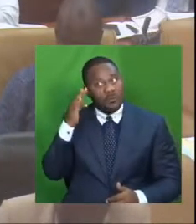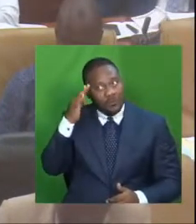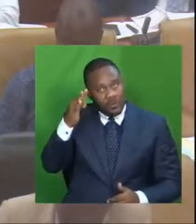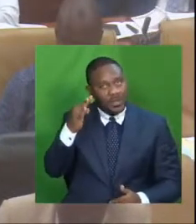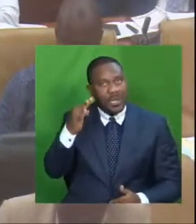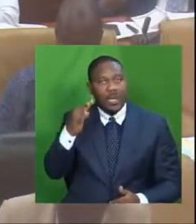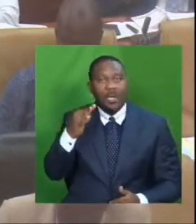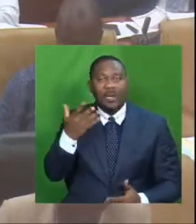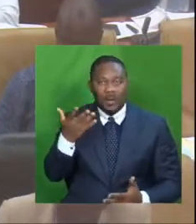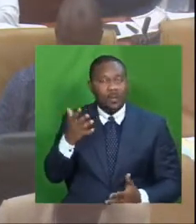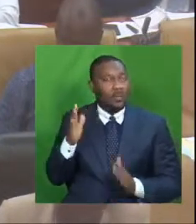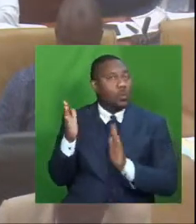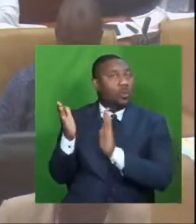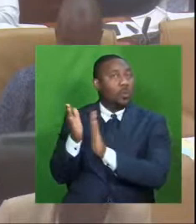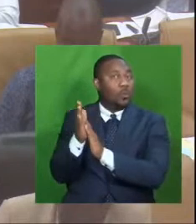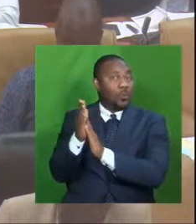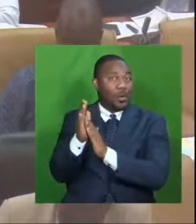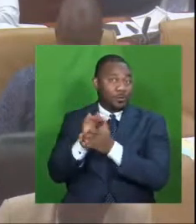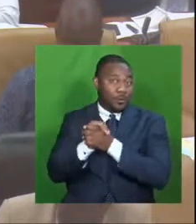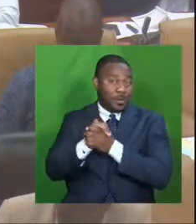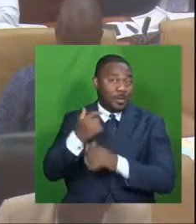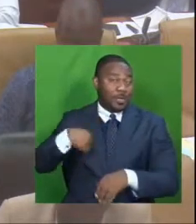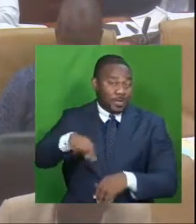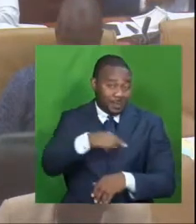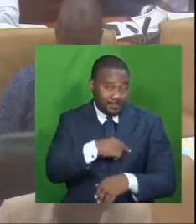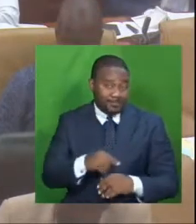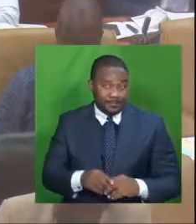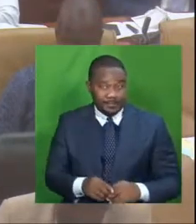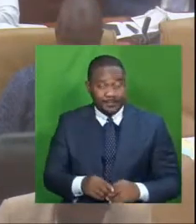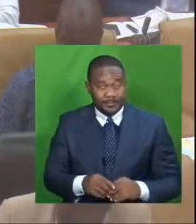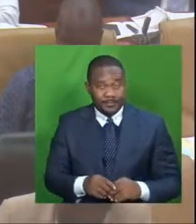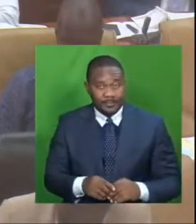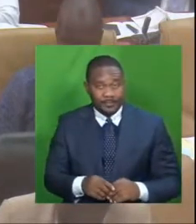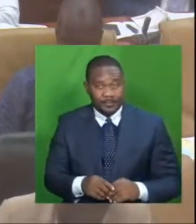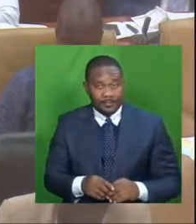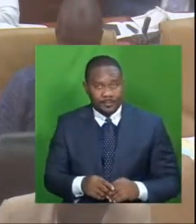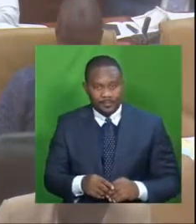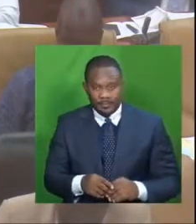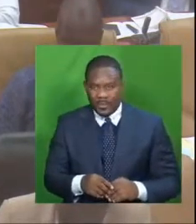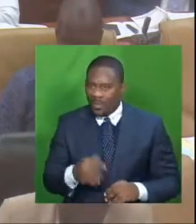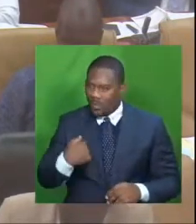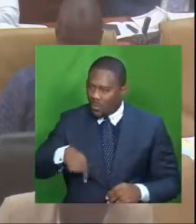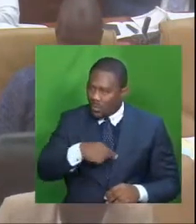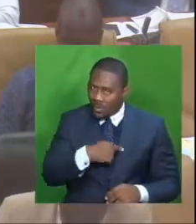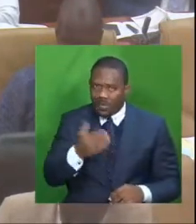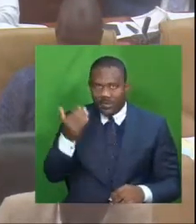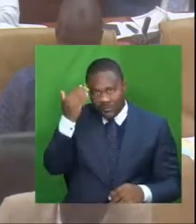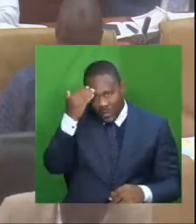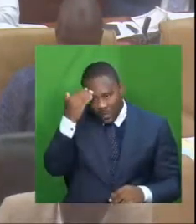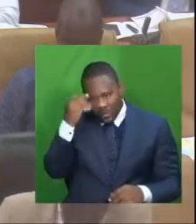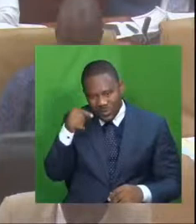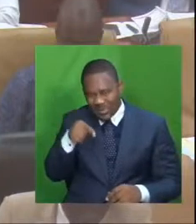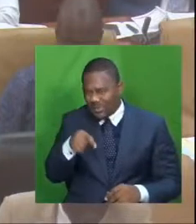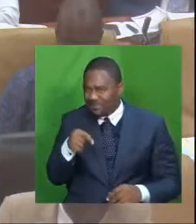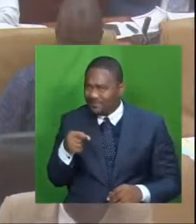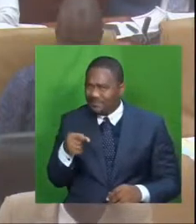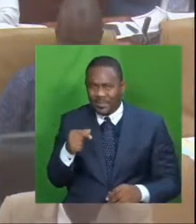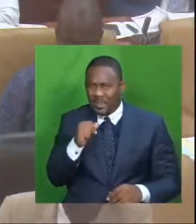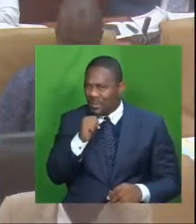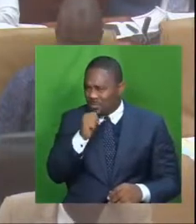us. Mr. Speaker, it is nothing but technical reasons. Mr. Speaker, it is not